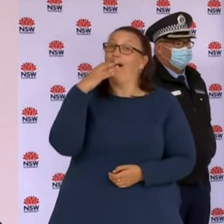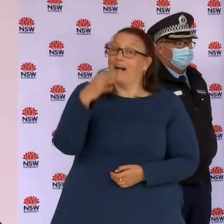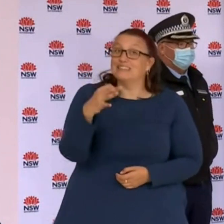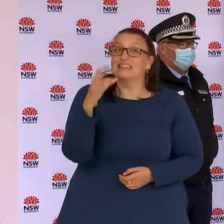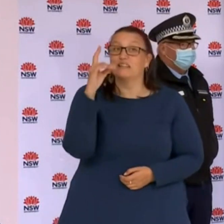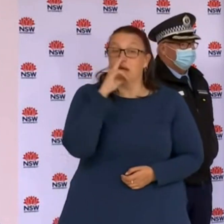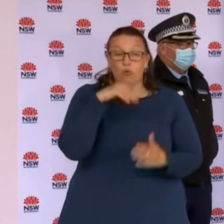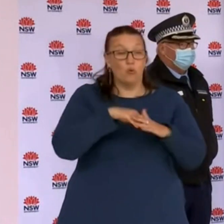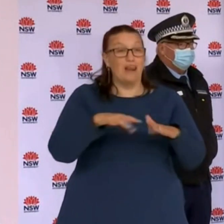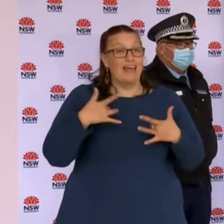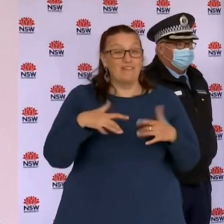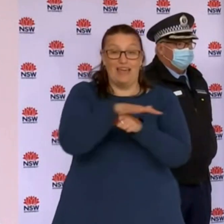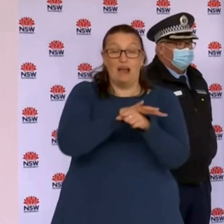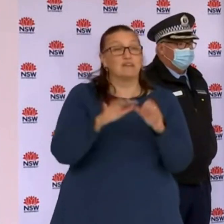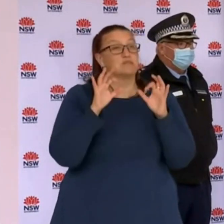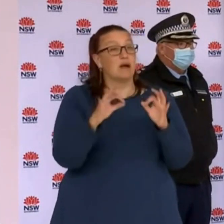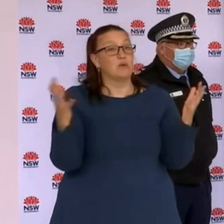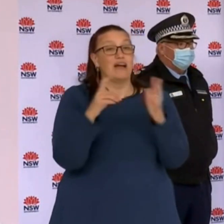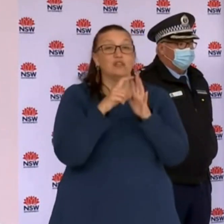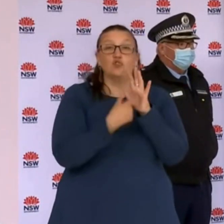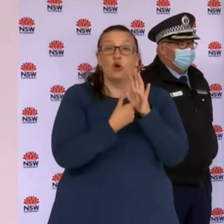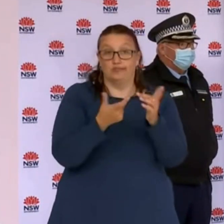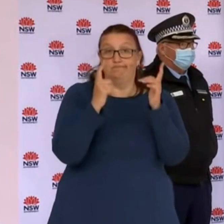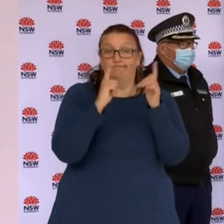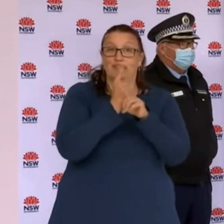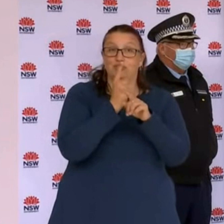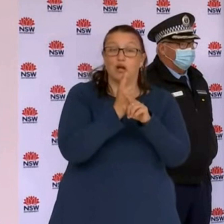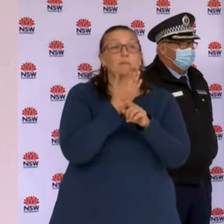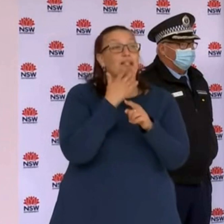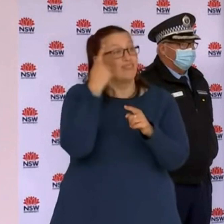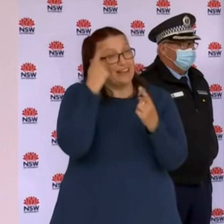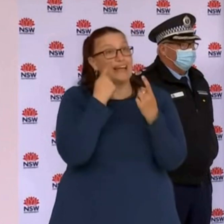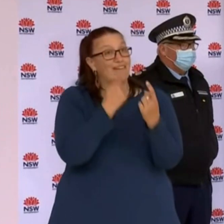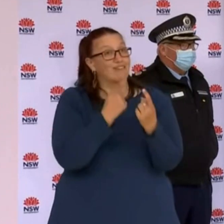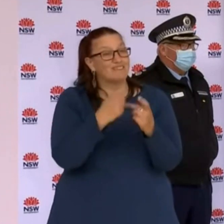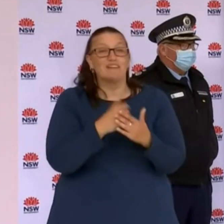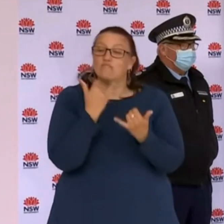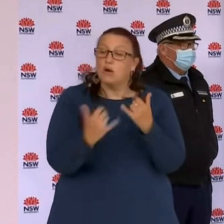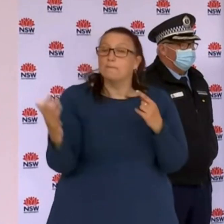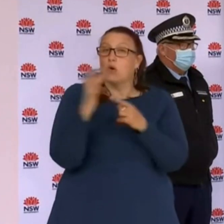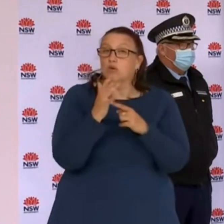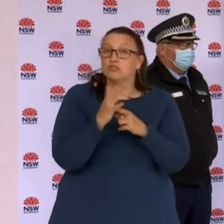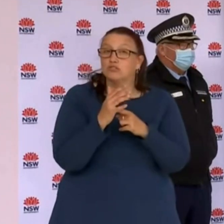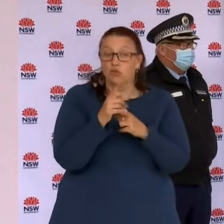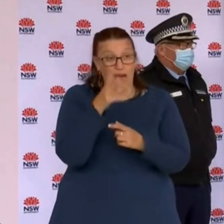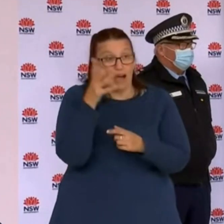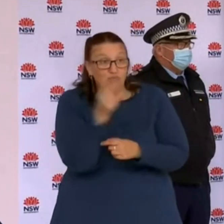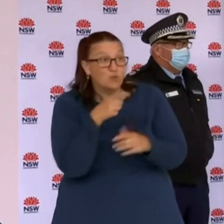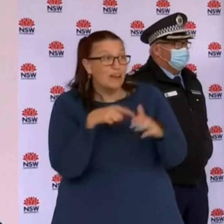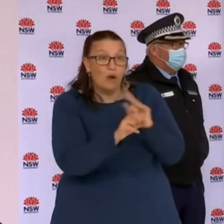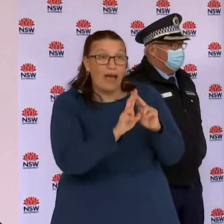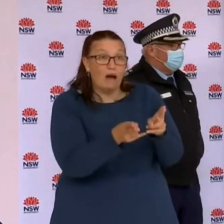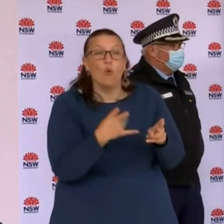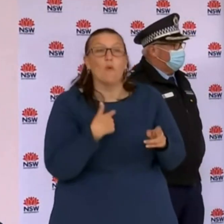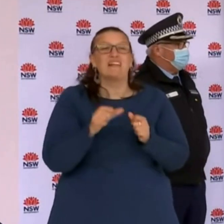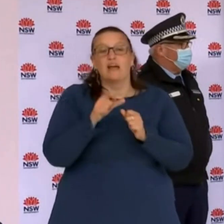that Dr. Chant has highlighted, to really think very carefully about whether or not it's really essential, whether it's critical that you leave your